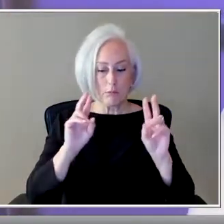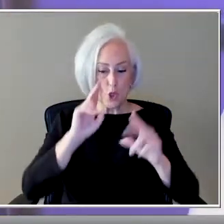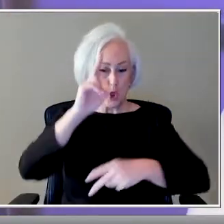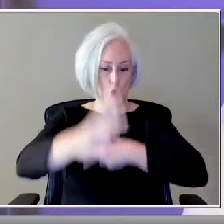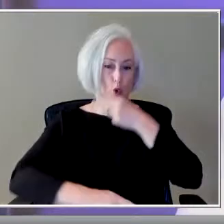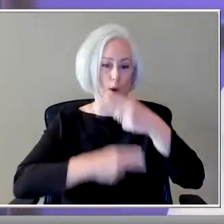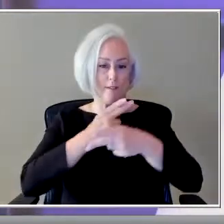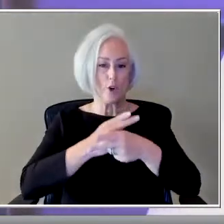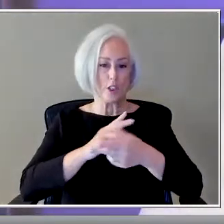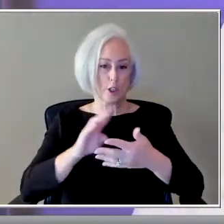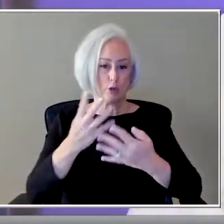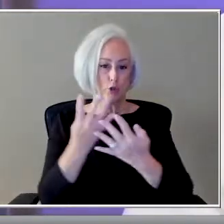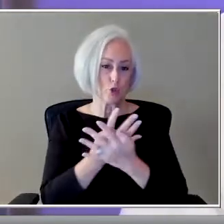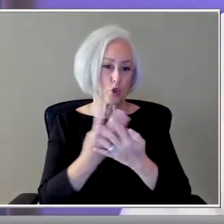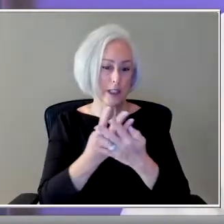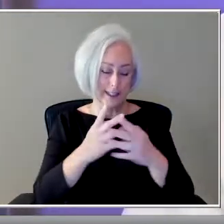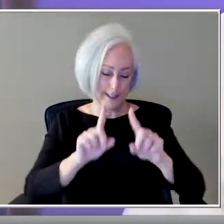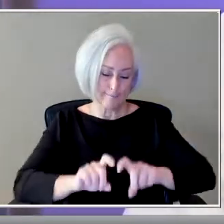at the Lp(a),